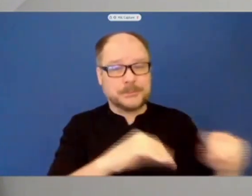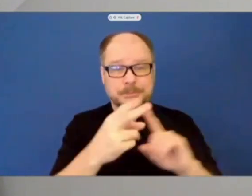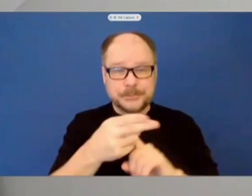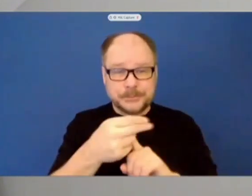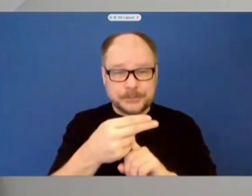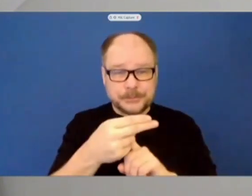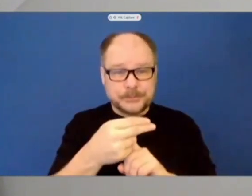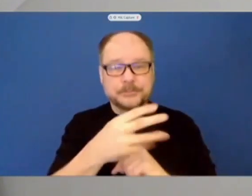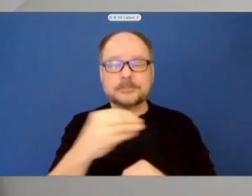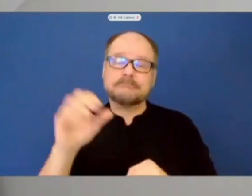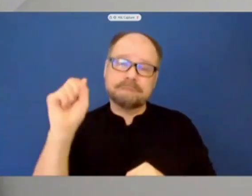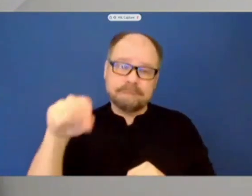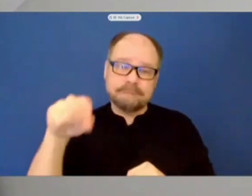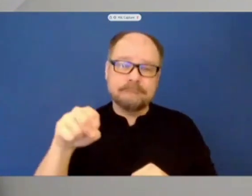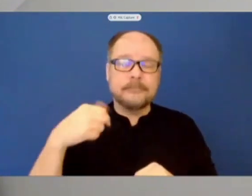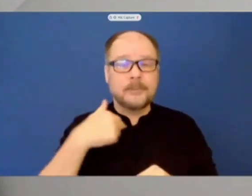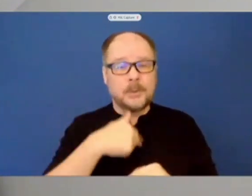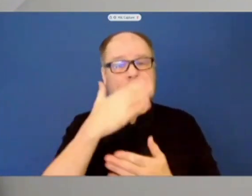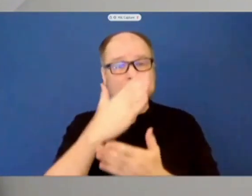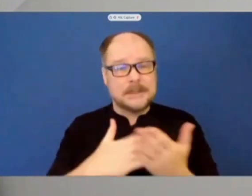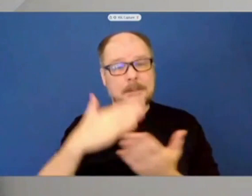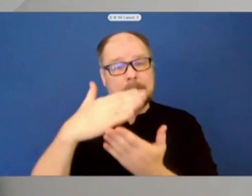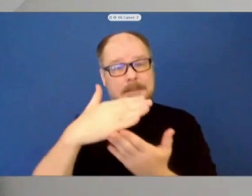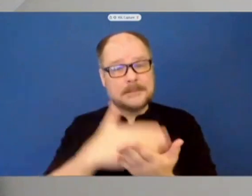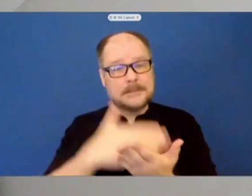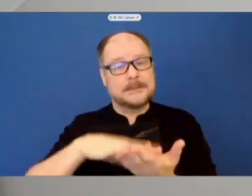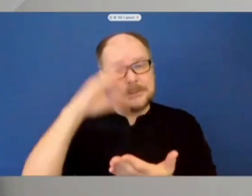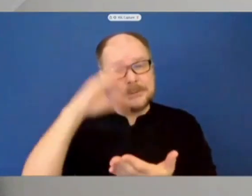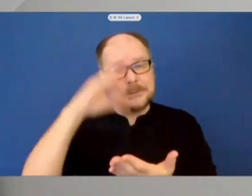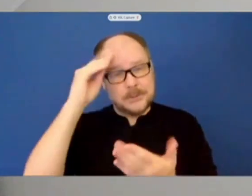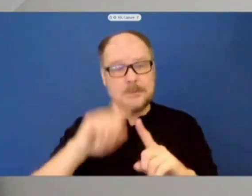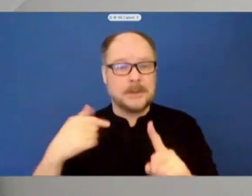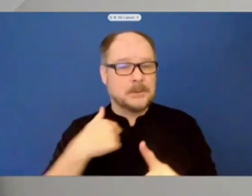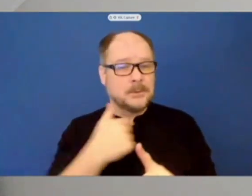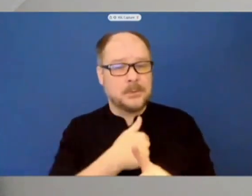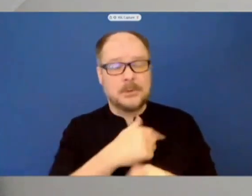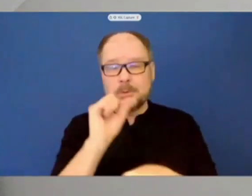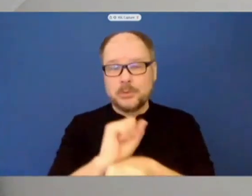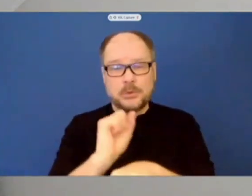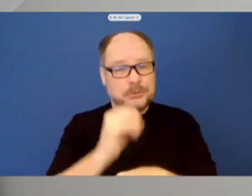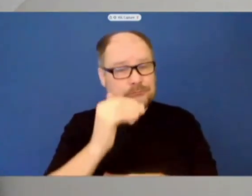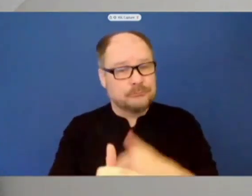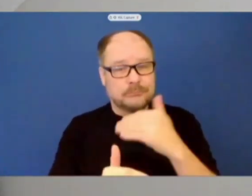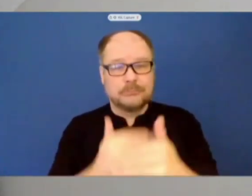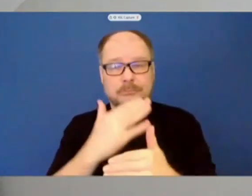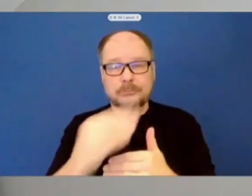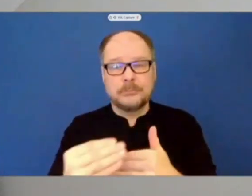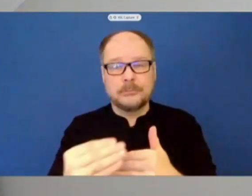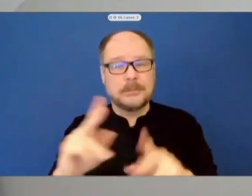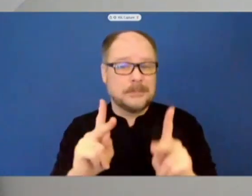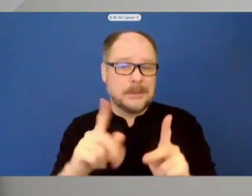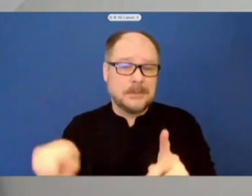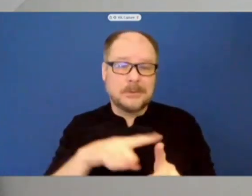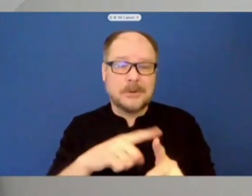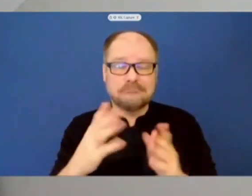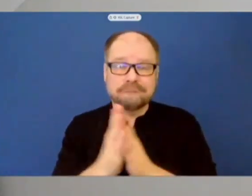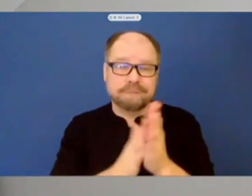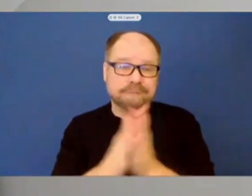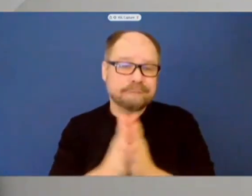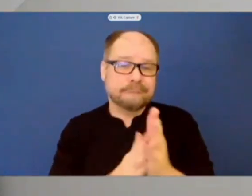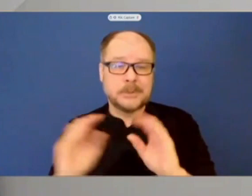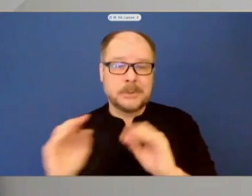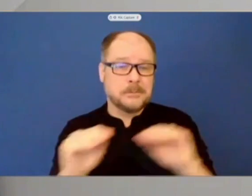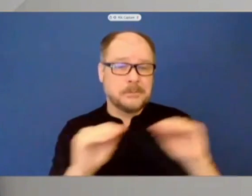are some lessons learned, but we are, I think, working in real time and people are really excited about this opportunity. So regardless